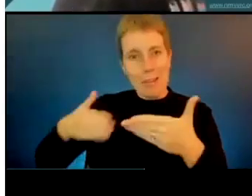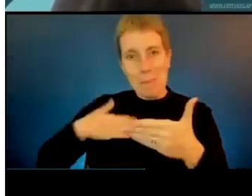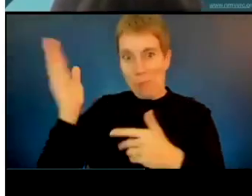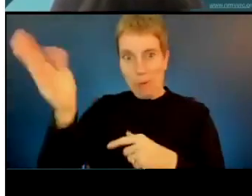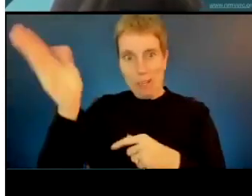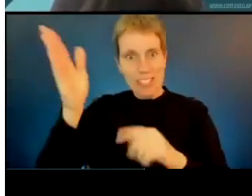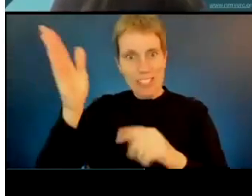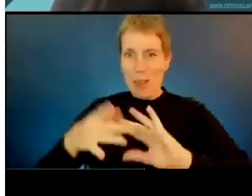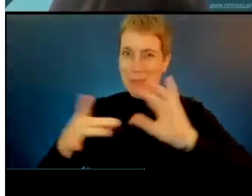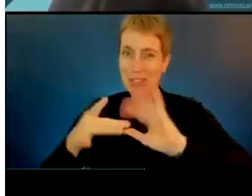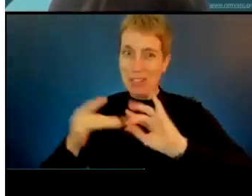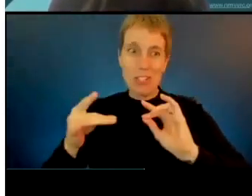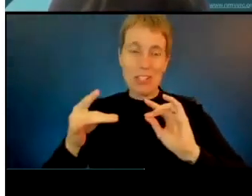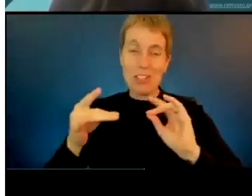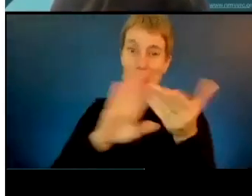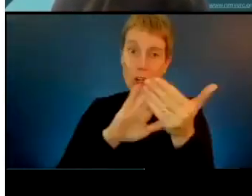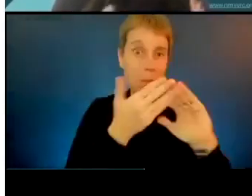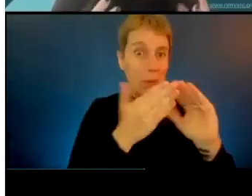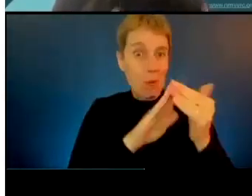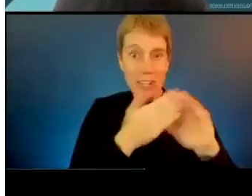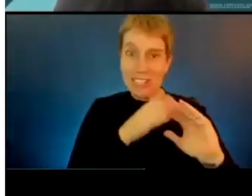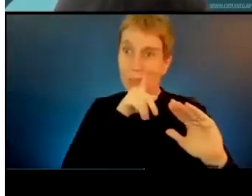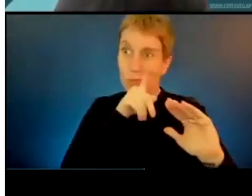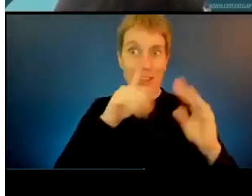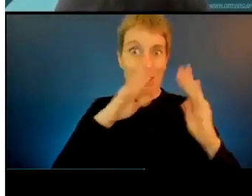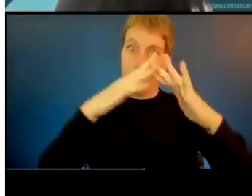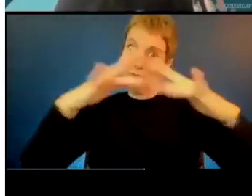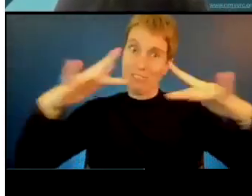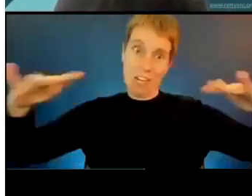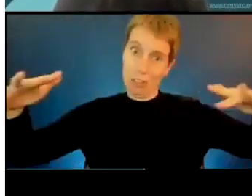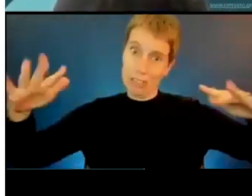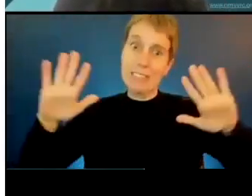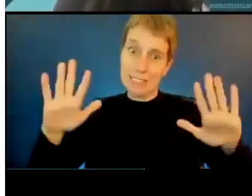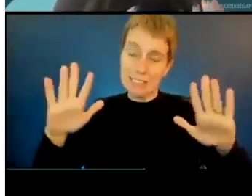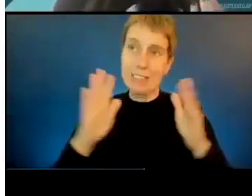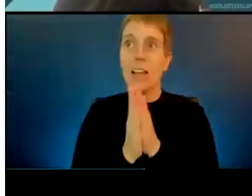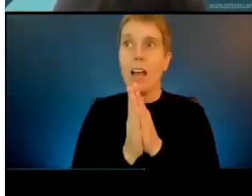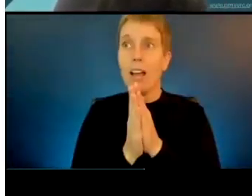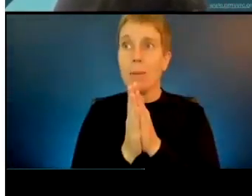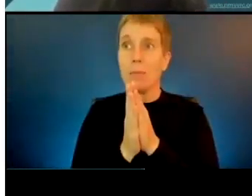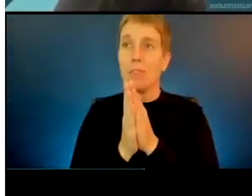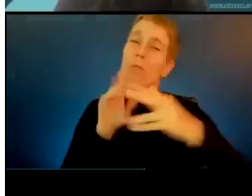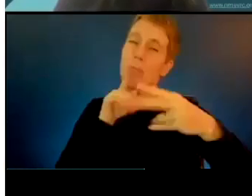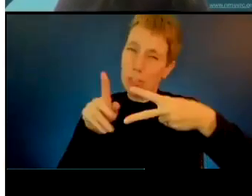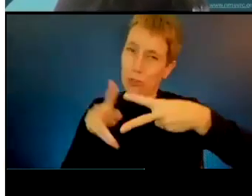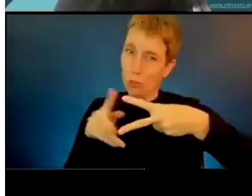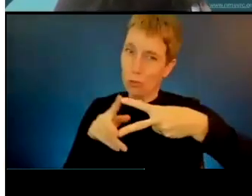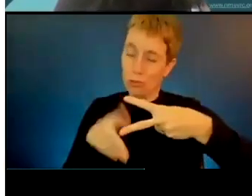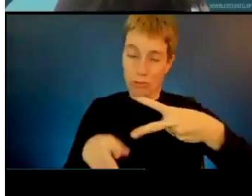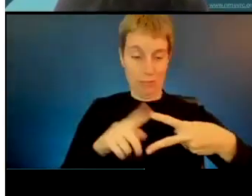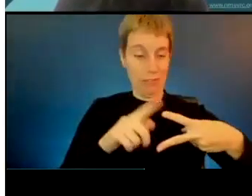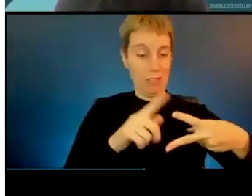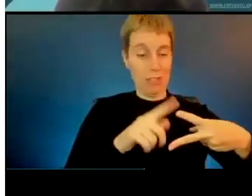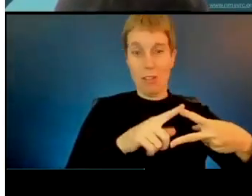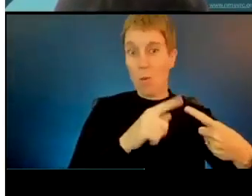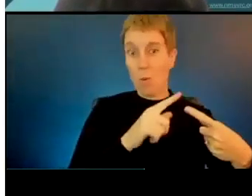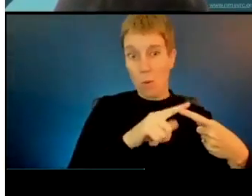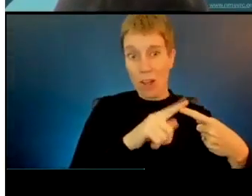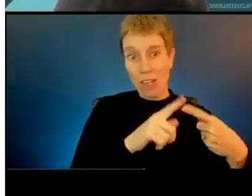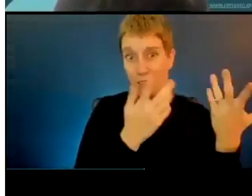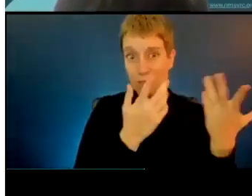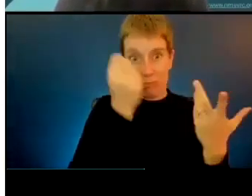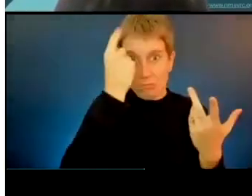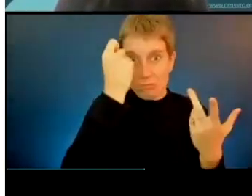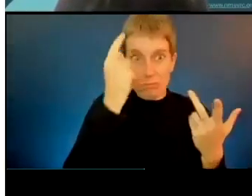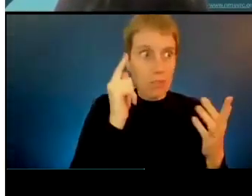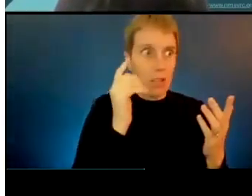it's kind of a two-prong answer, in that one piece is being aware of the great evidence-based practices and